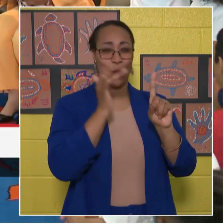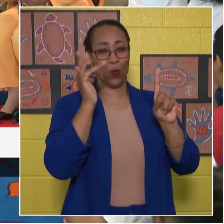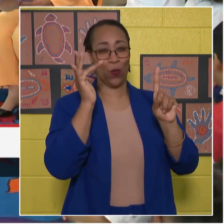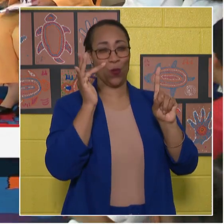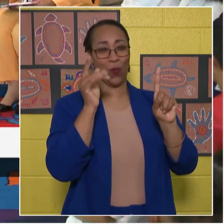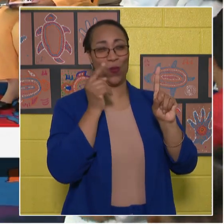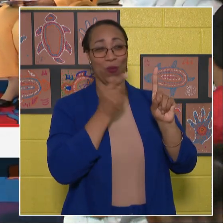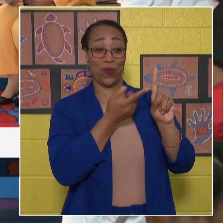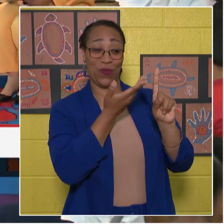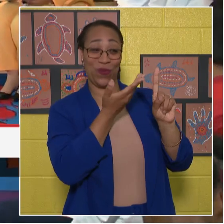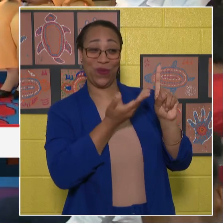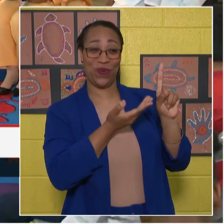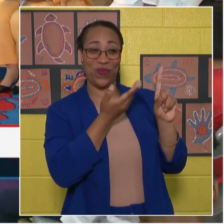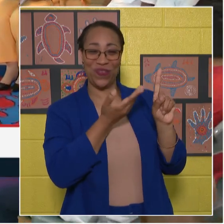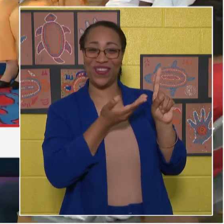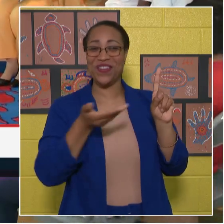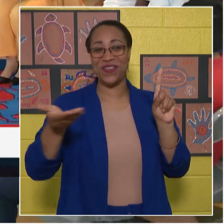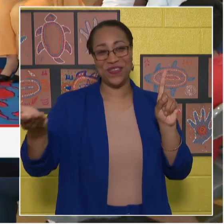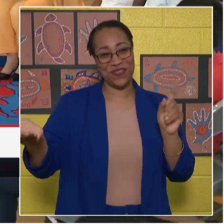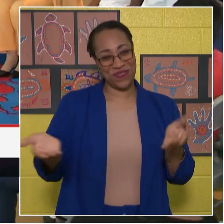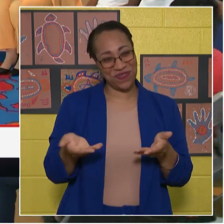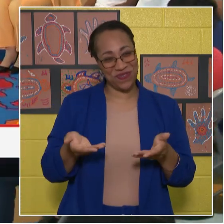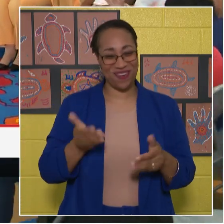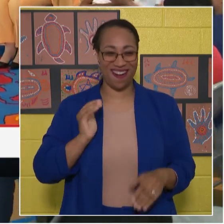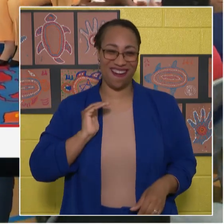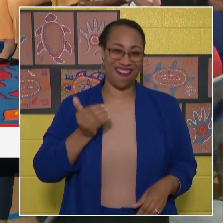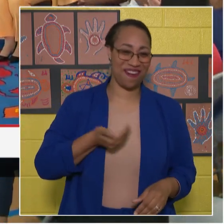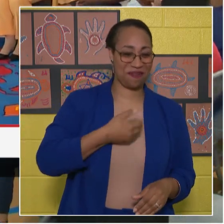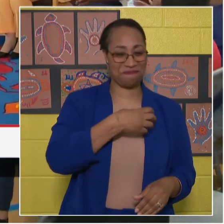and to introduce our special guest.